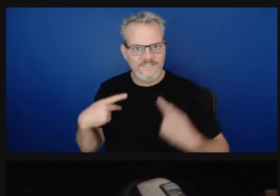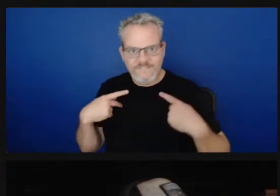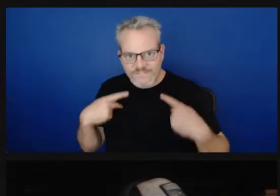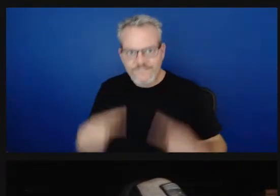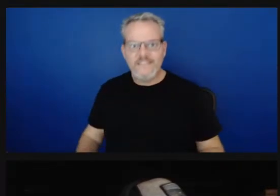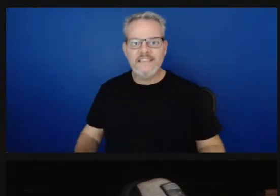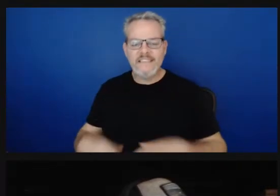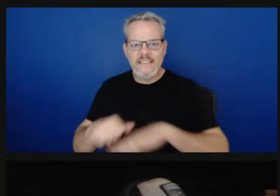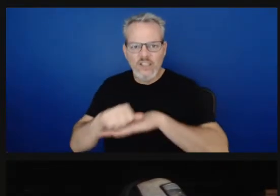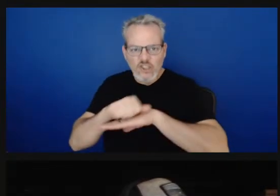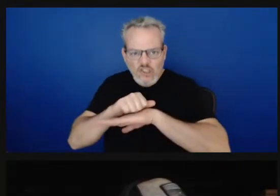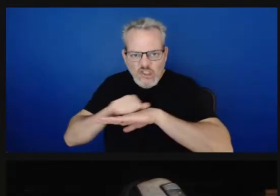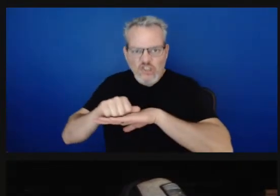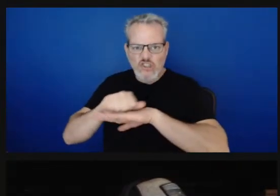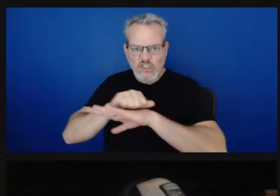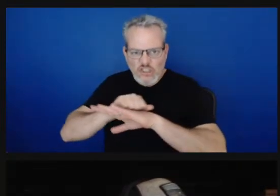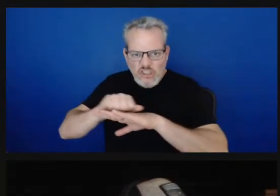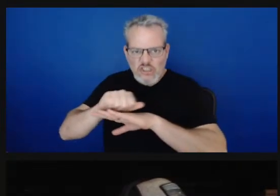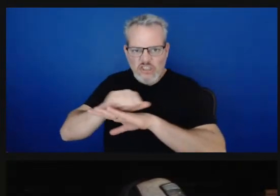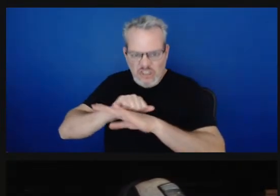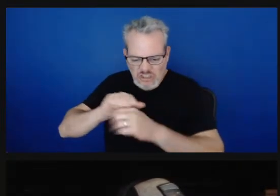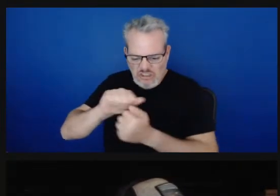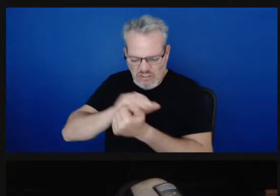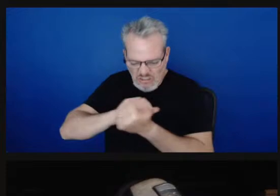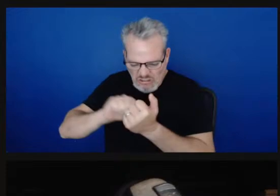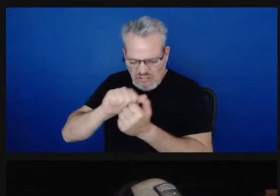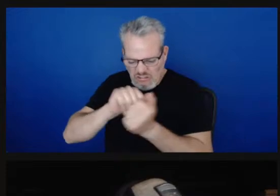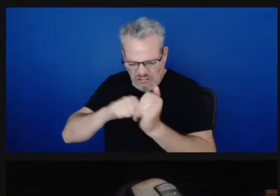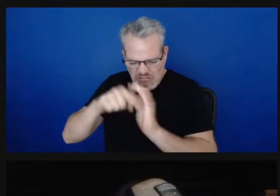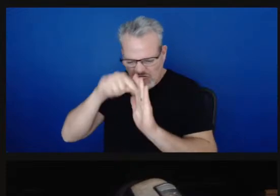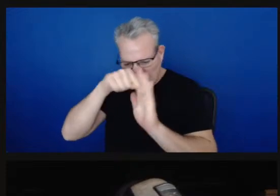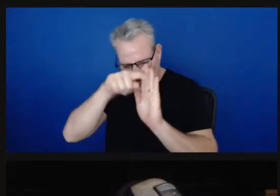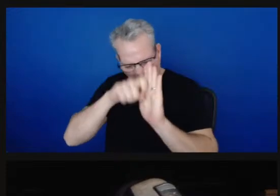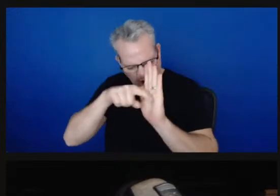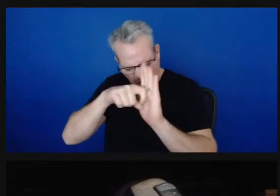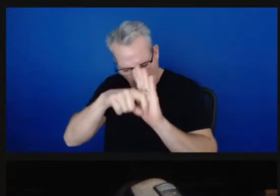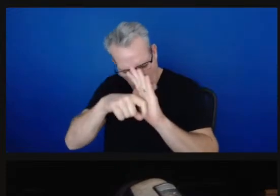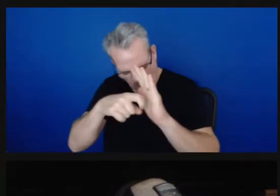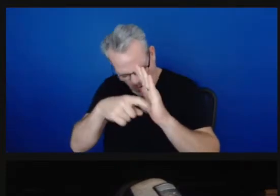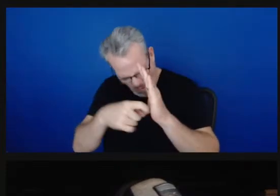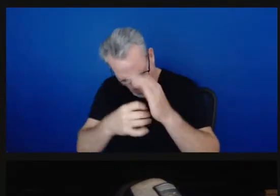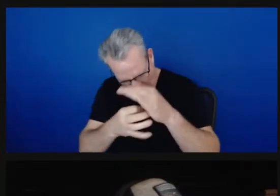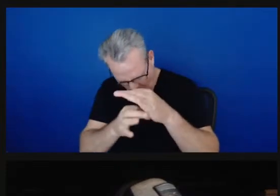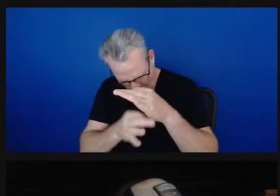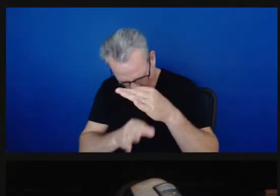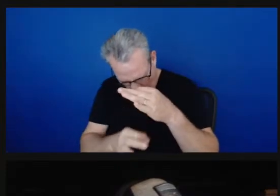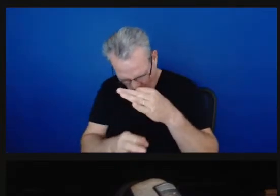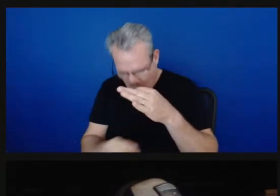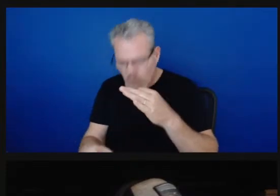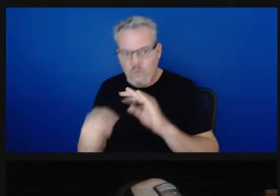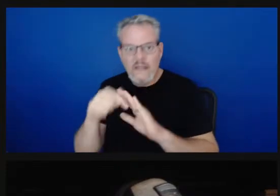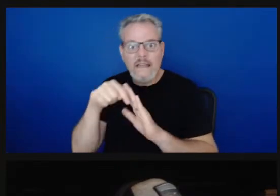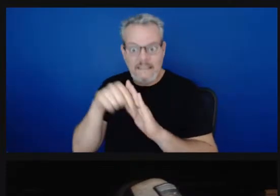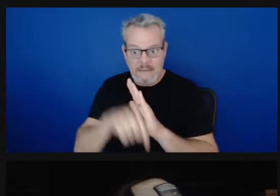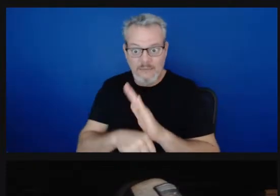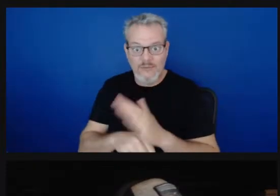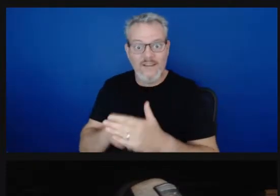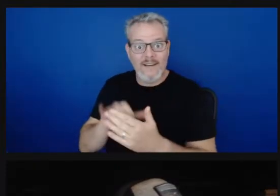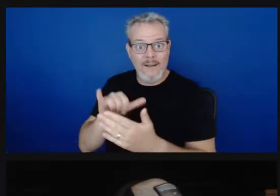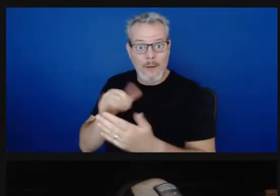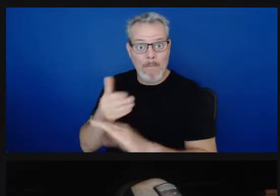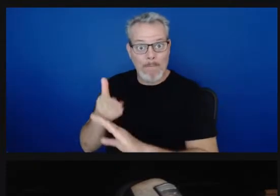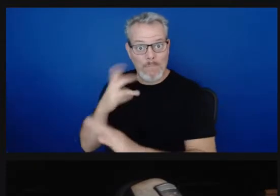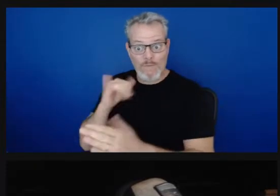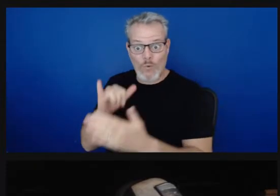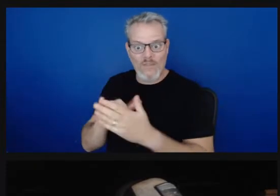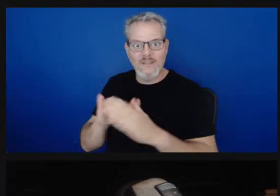carving a canyon out below it. That's how it's getting deeper. So this was really the study that showed it. Before this, no one really